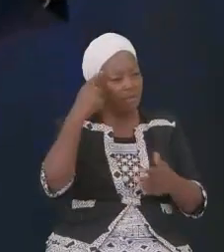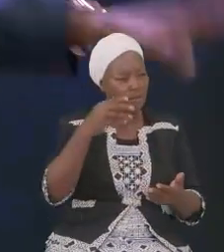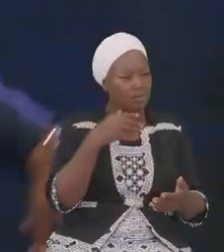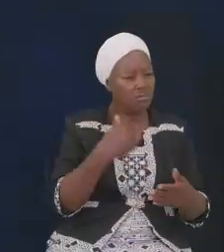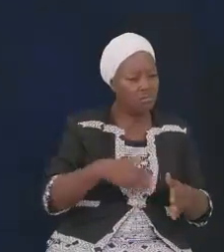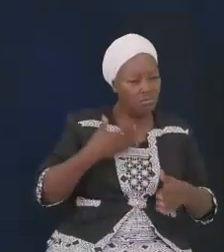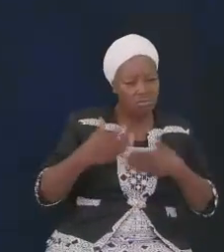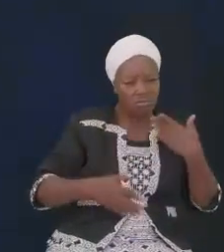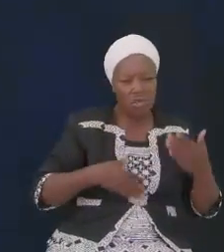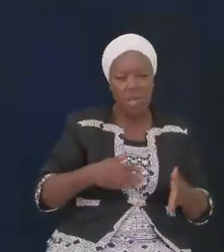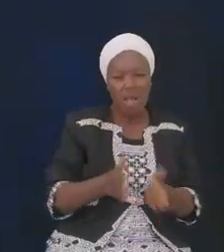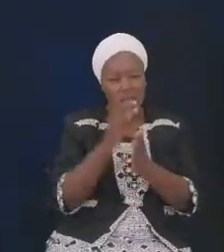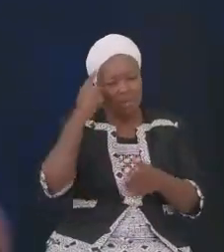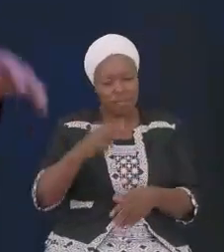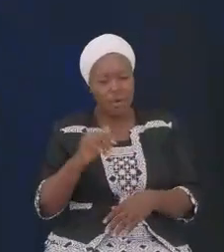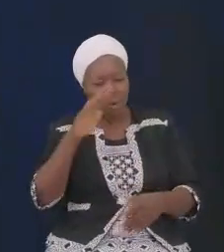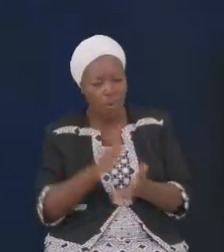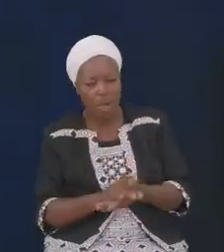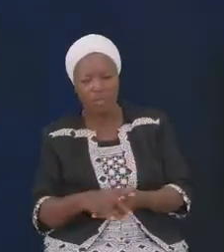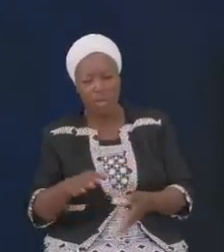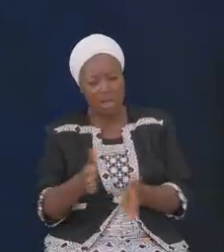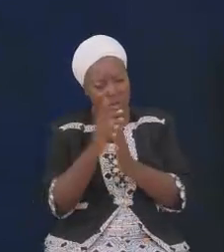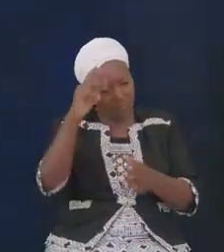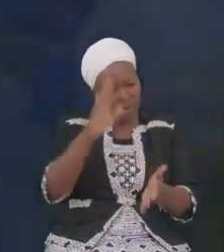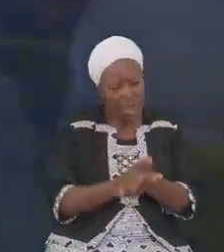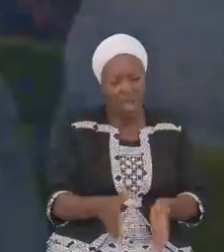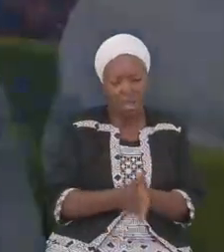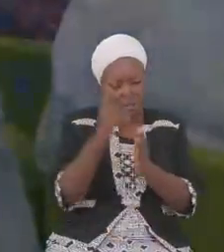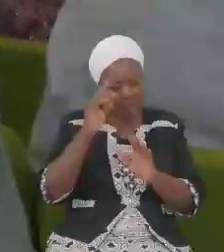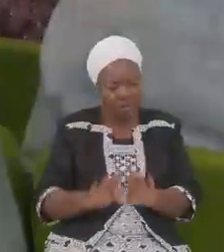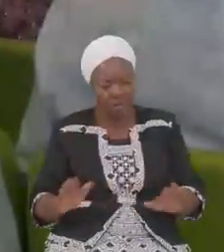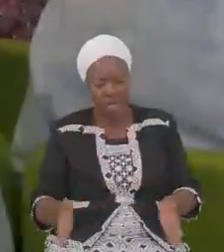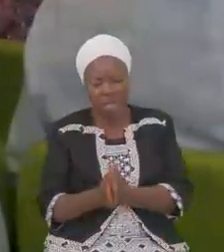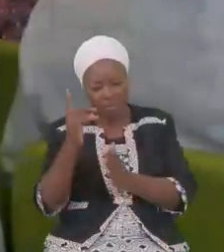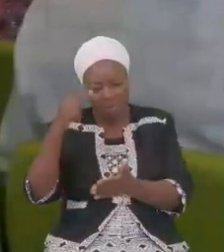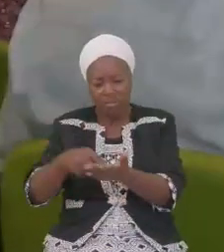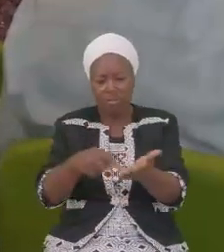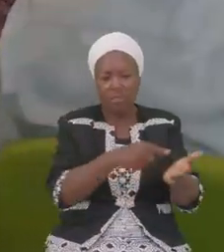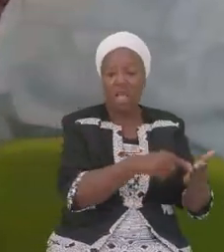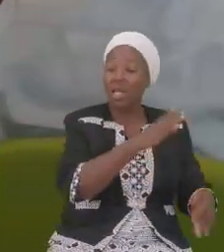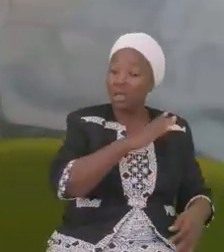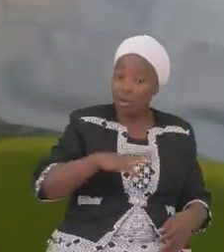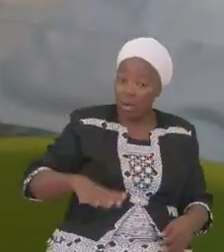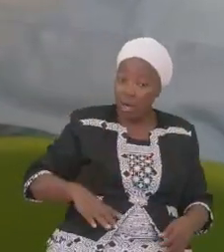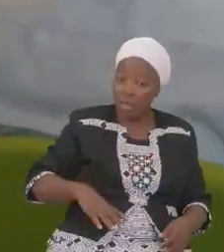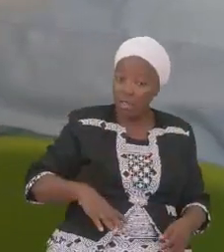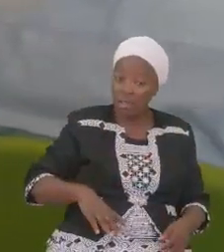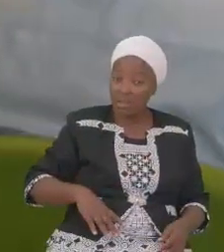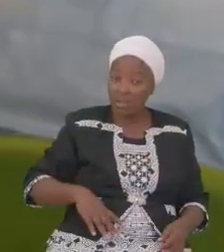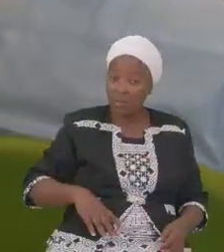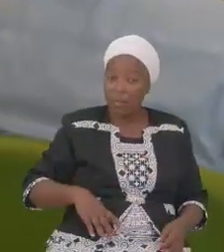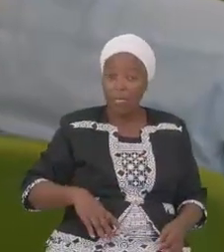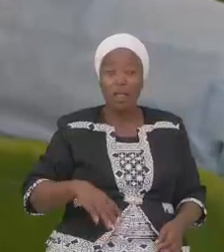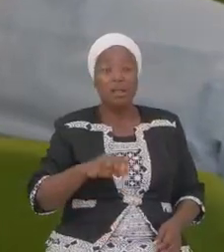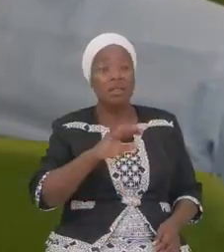for husband, asking for children, asking for this, asking for that, Christ, he did not spare